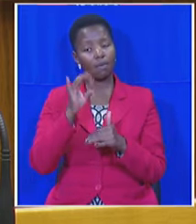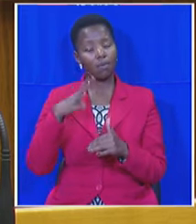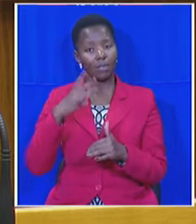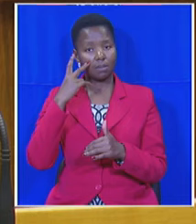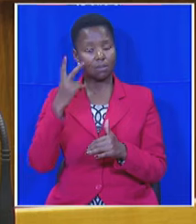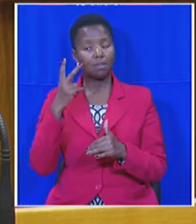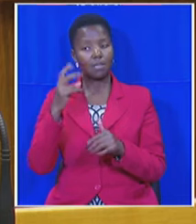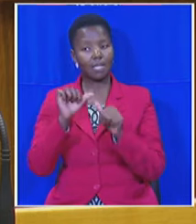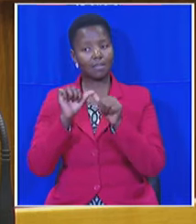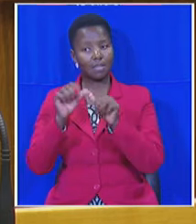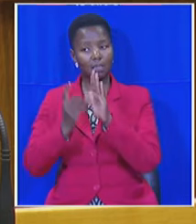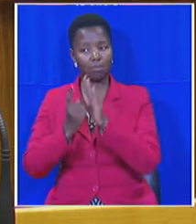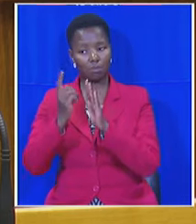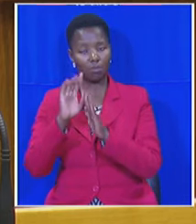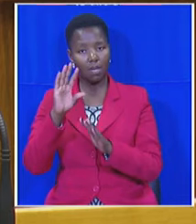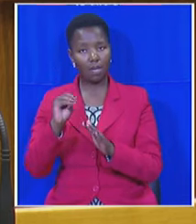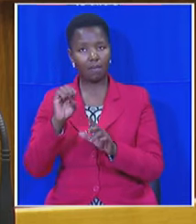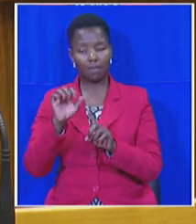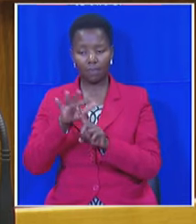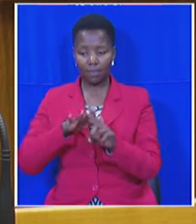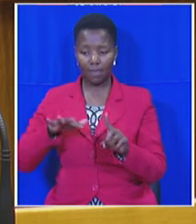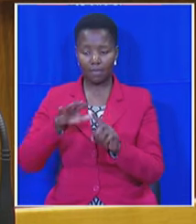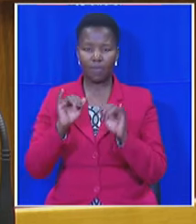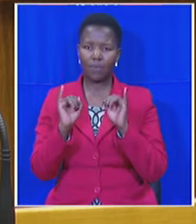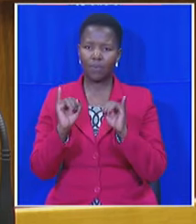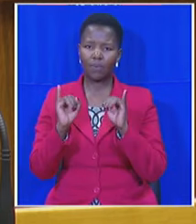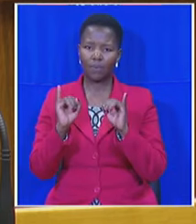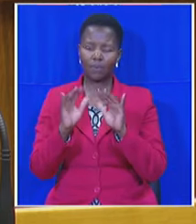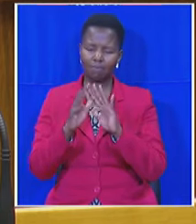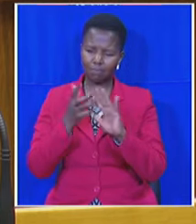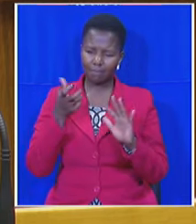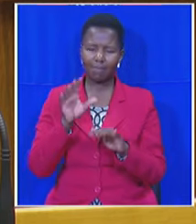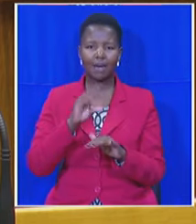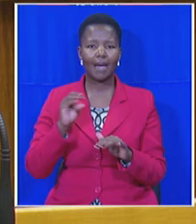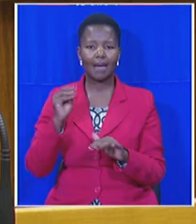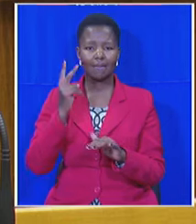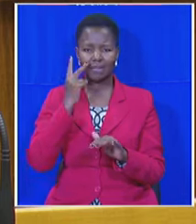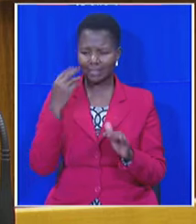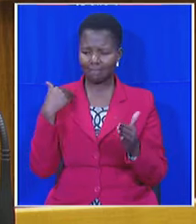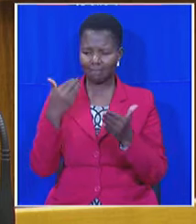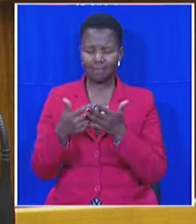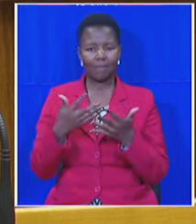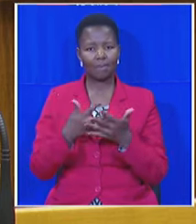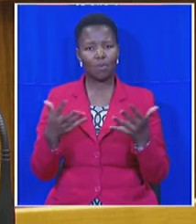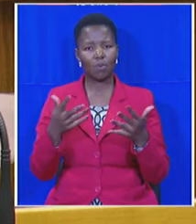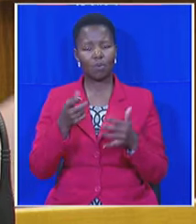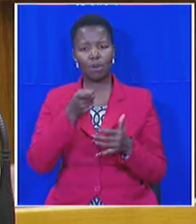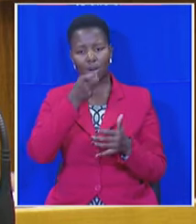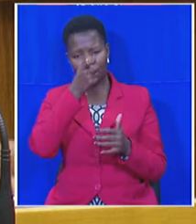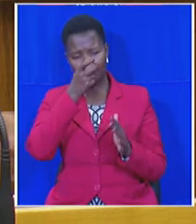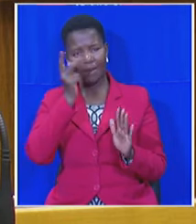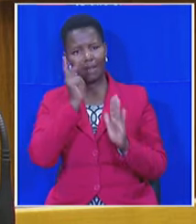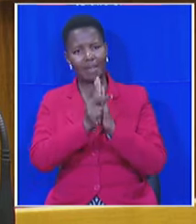reality. Currently, our environment is being pillaged with virtual impunity. We see an increase in illegal poaching of our